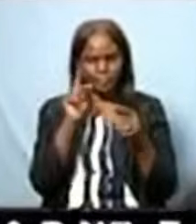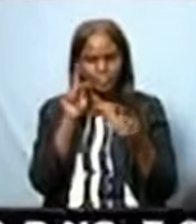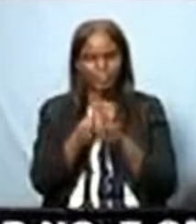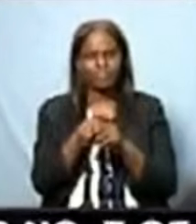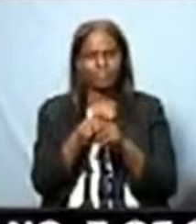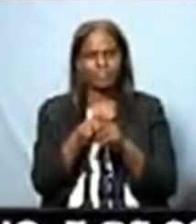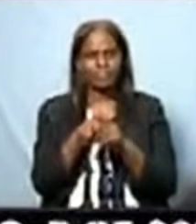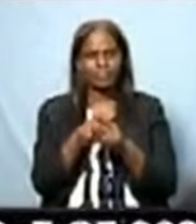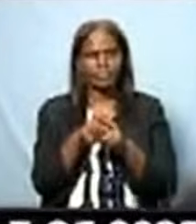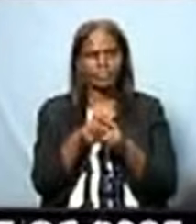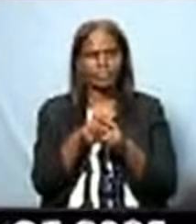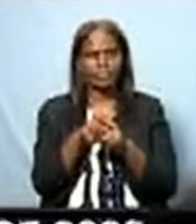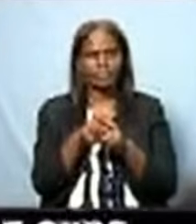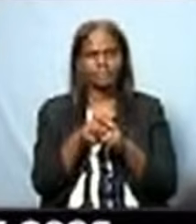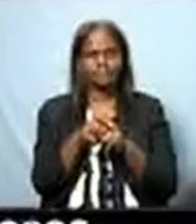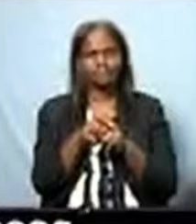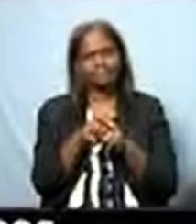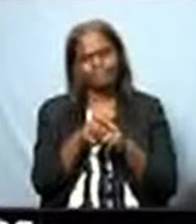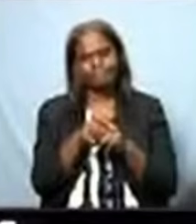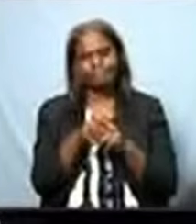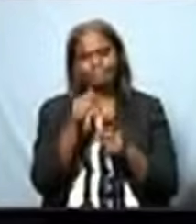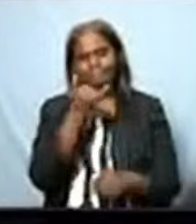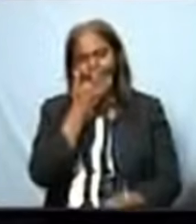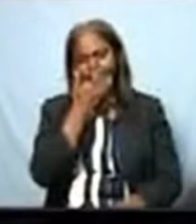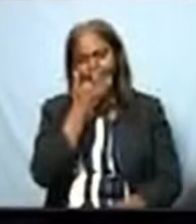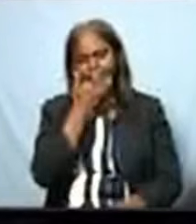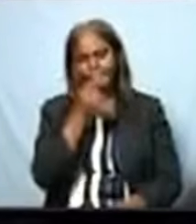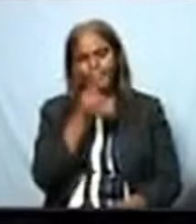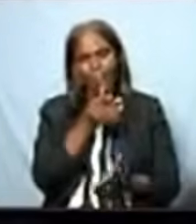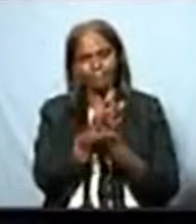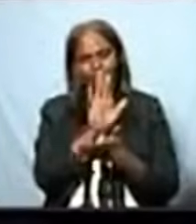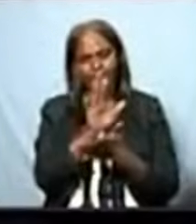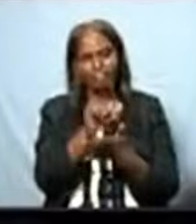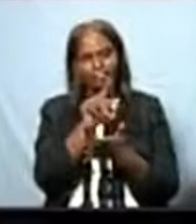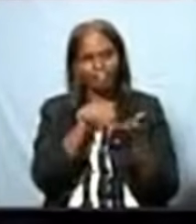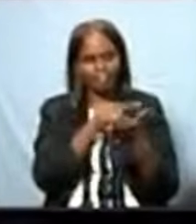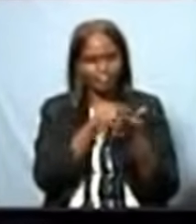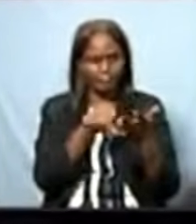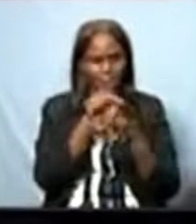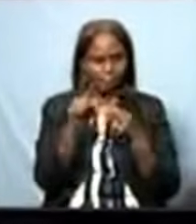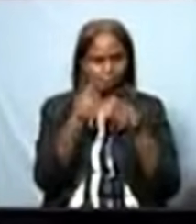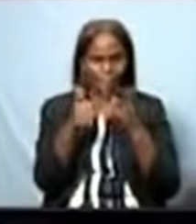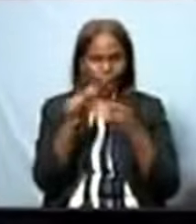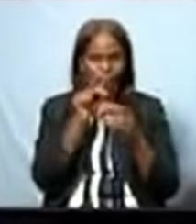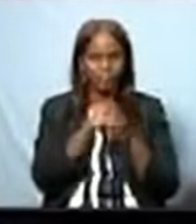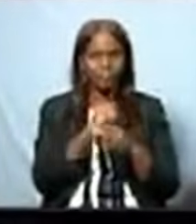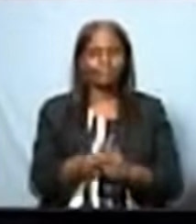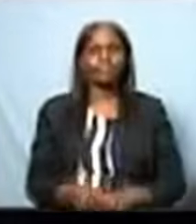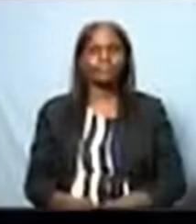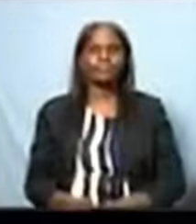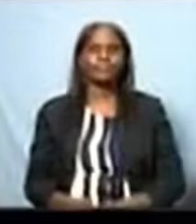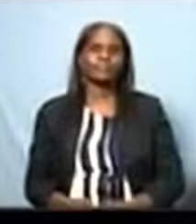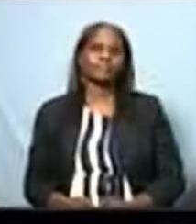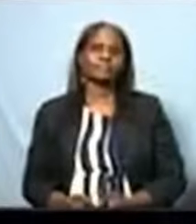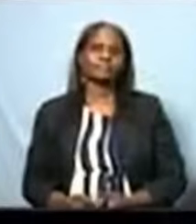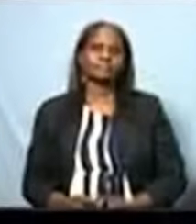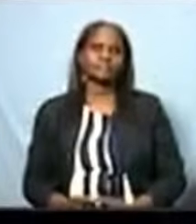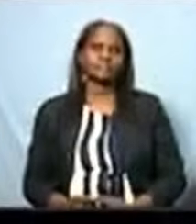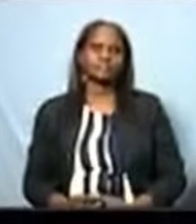participate is problematic. Is he in order to nullify the process that he is actually participating in?